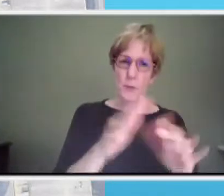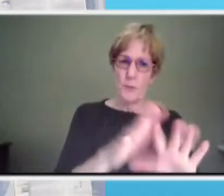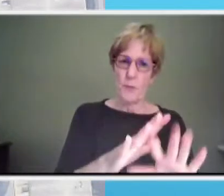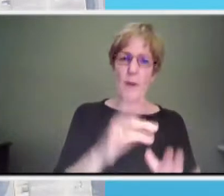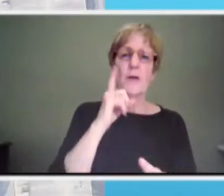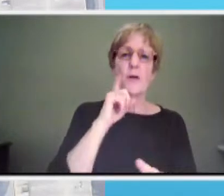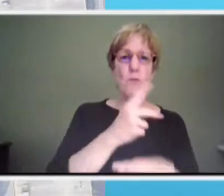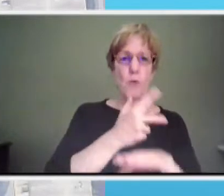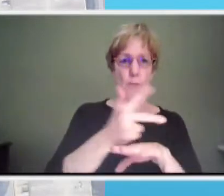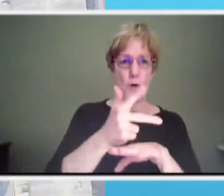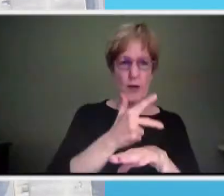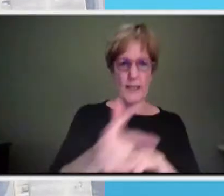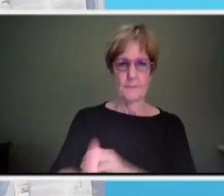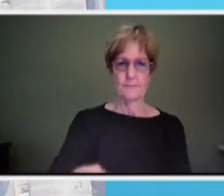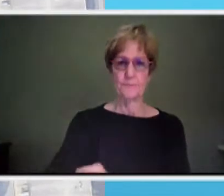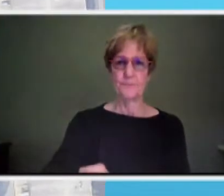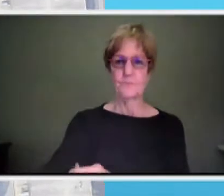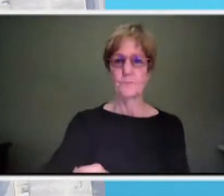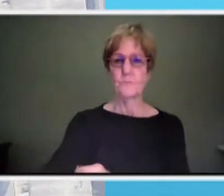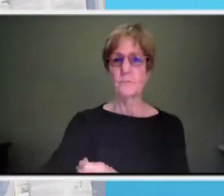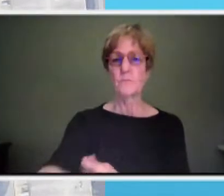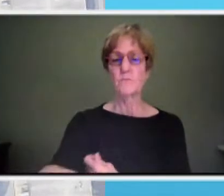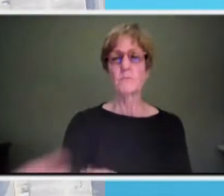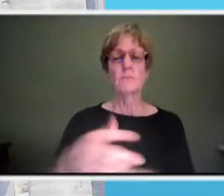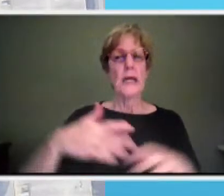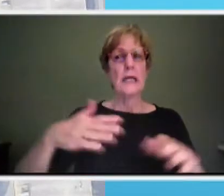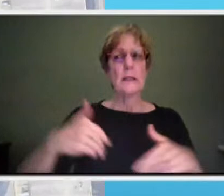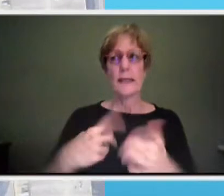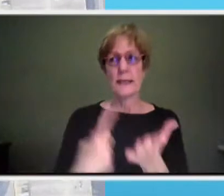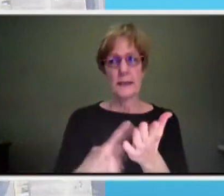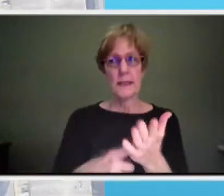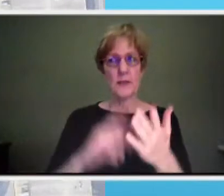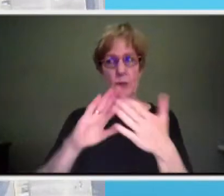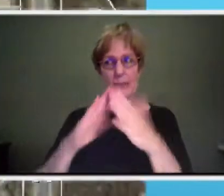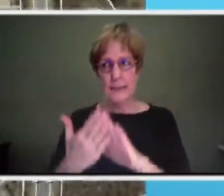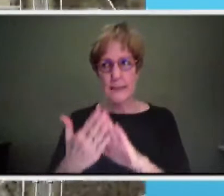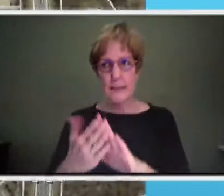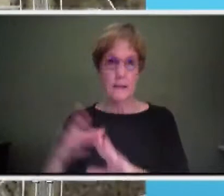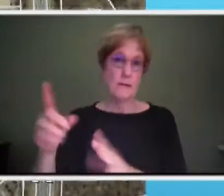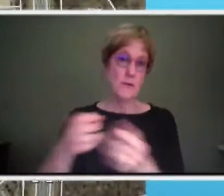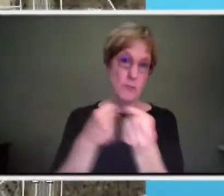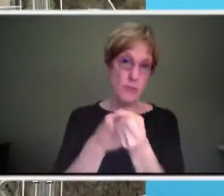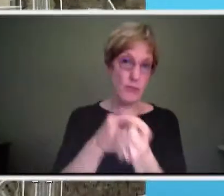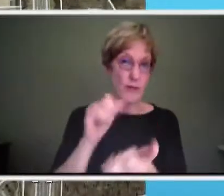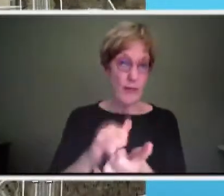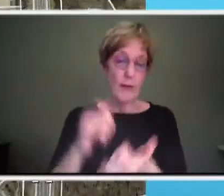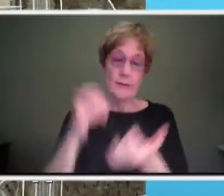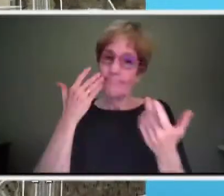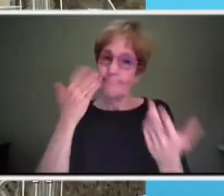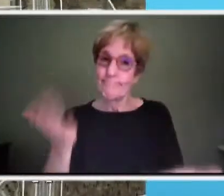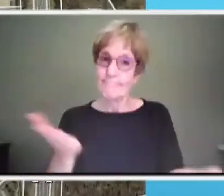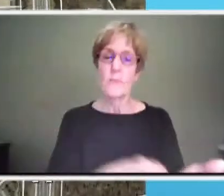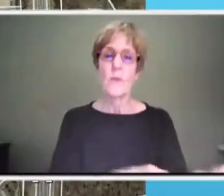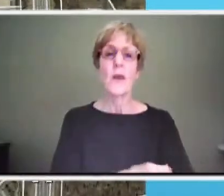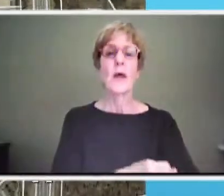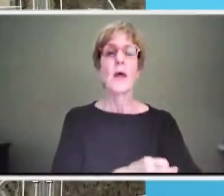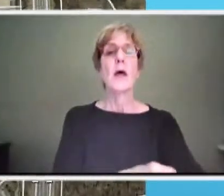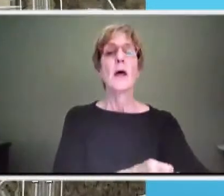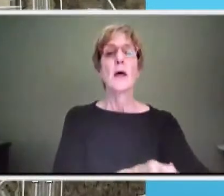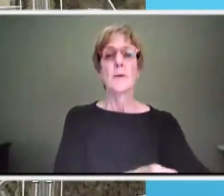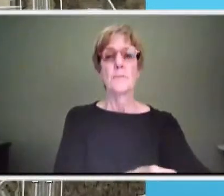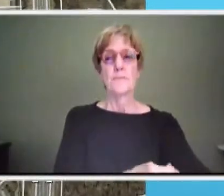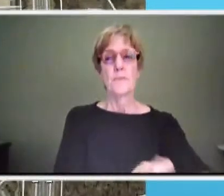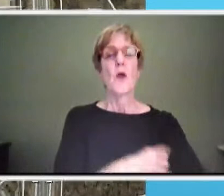parking. That is, we have not discussed this with city staff of whether they would be supportive of that at all. We did have a call with some of the Deltas